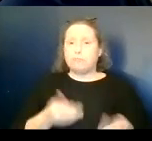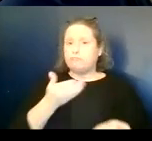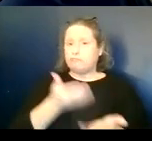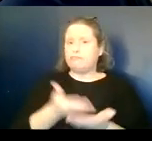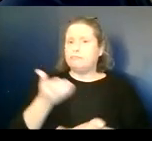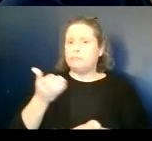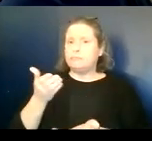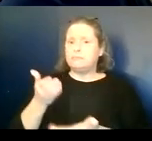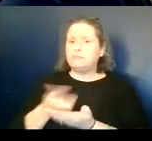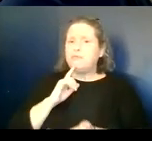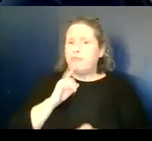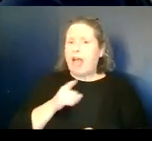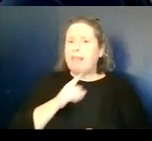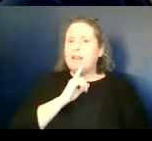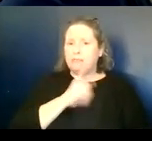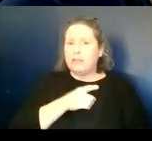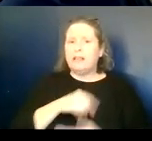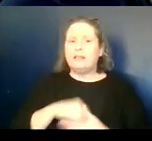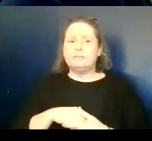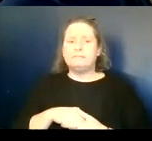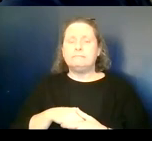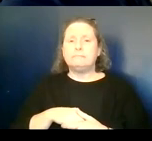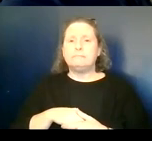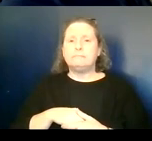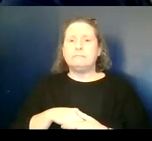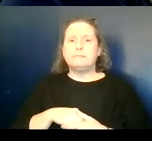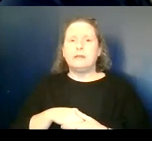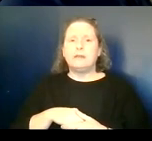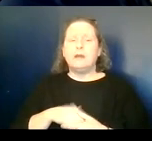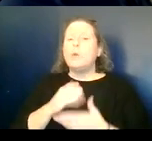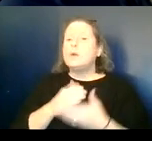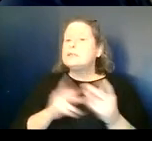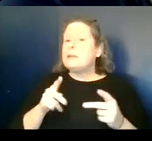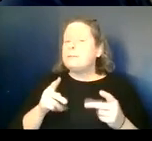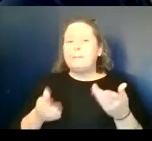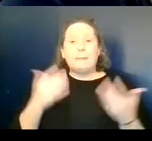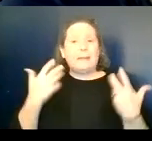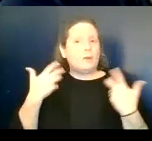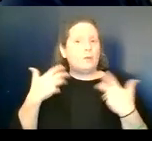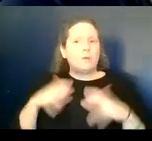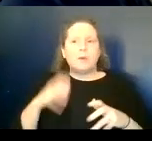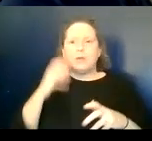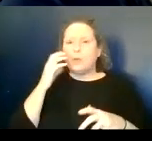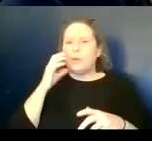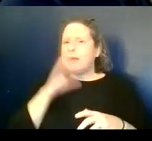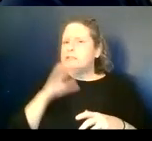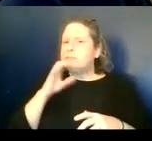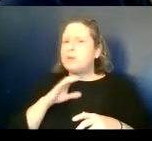not want to experience sexuality ever at all, and that is okay